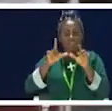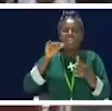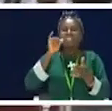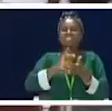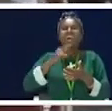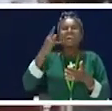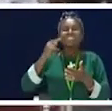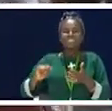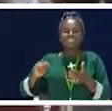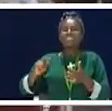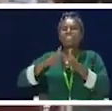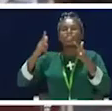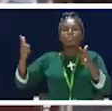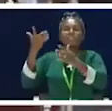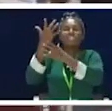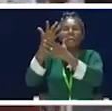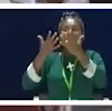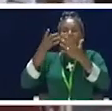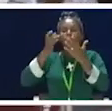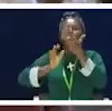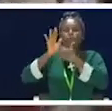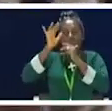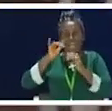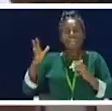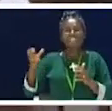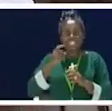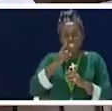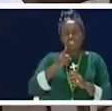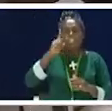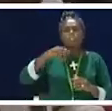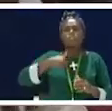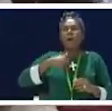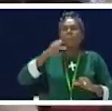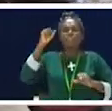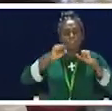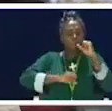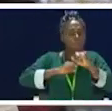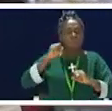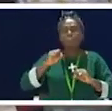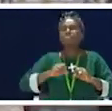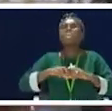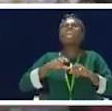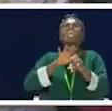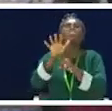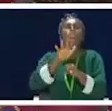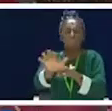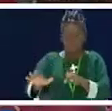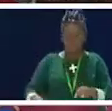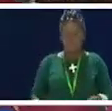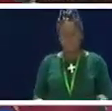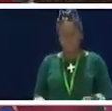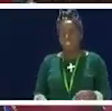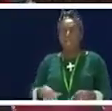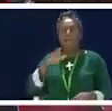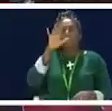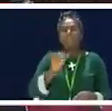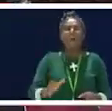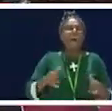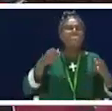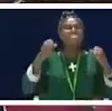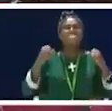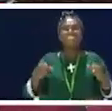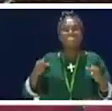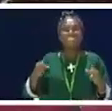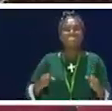have struggled enough. Say, by strength shall no man prevail. Your number six can make you